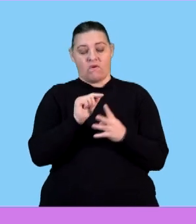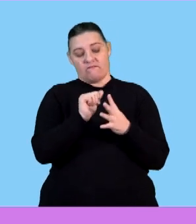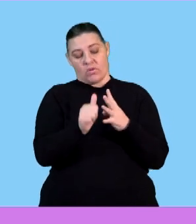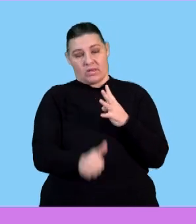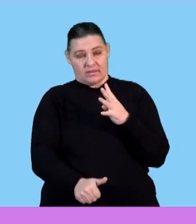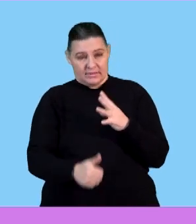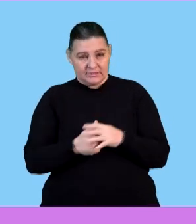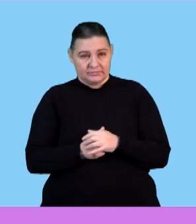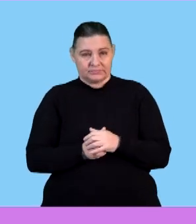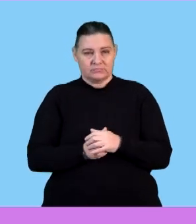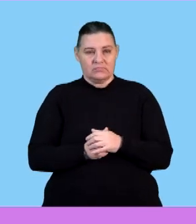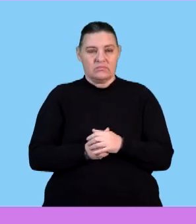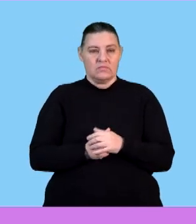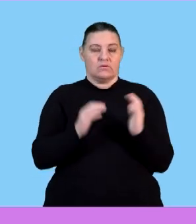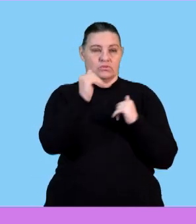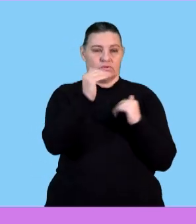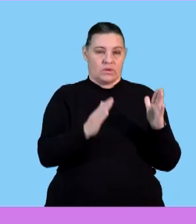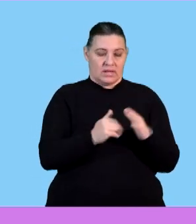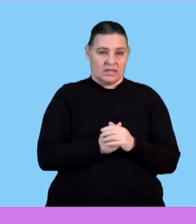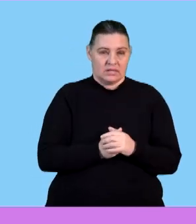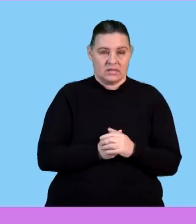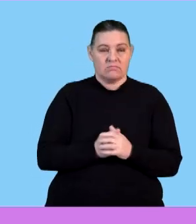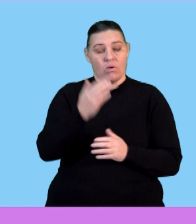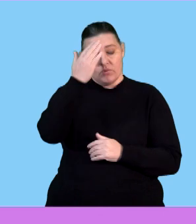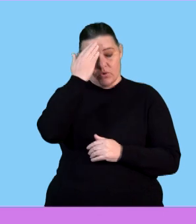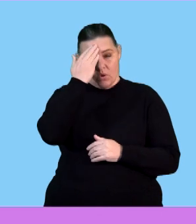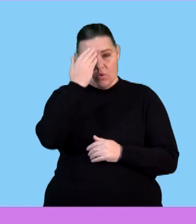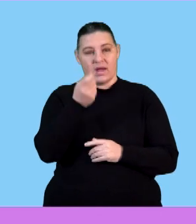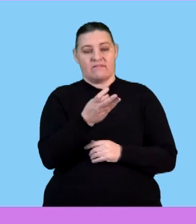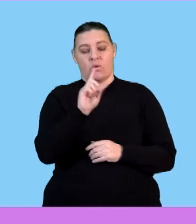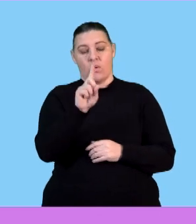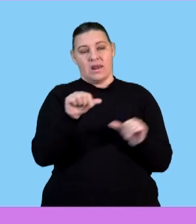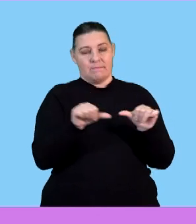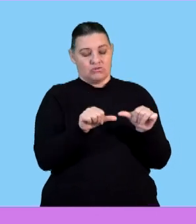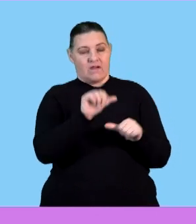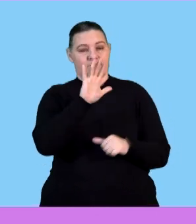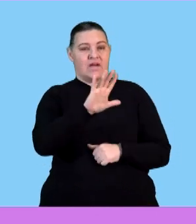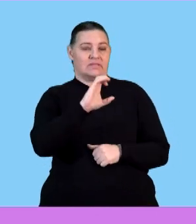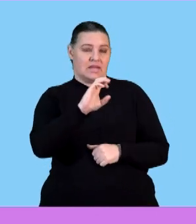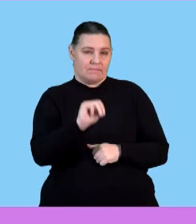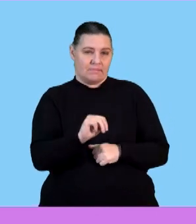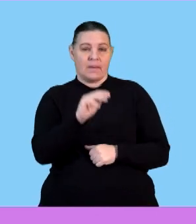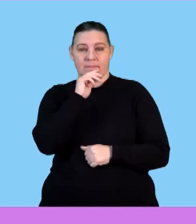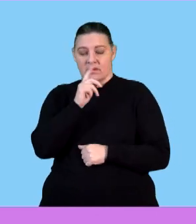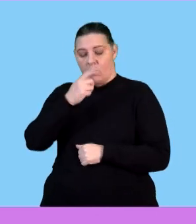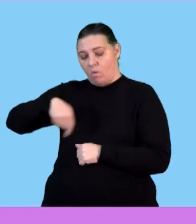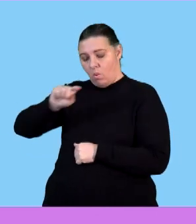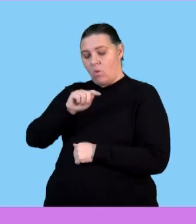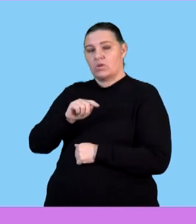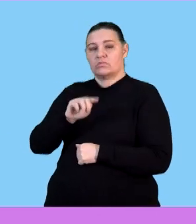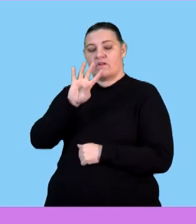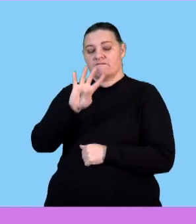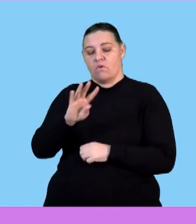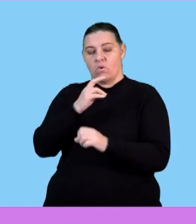shapes. We've got a square. So I know if it's a square, if they give me one measurement of 5, then all the